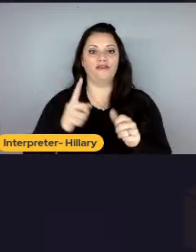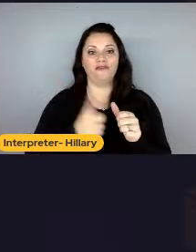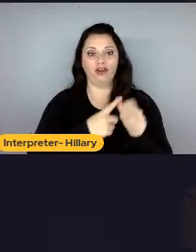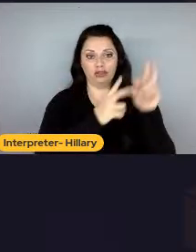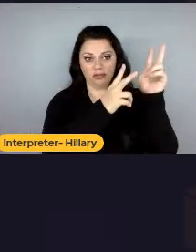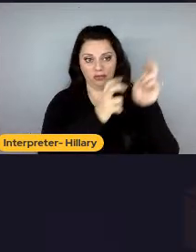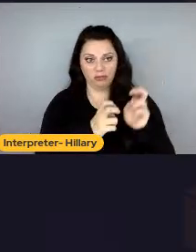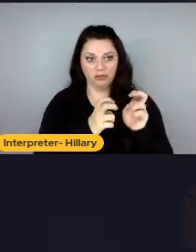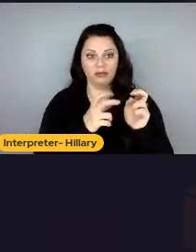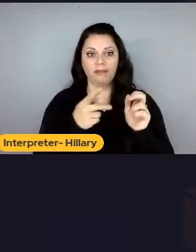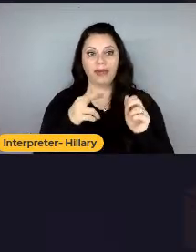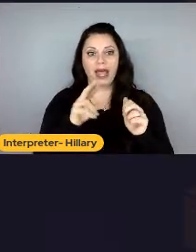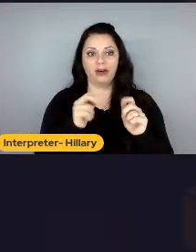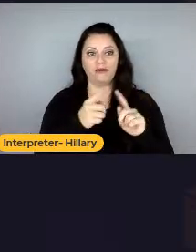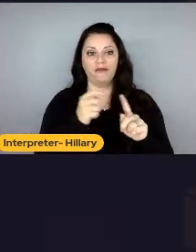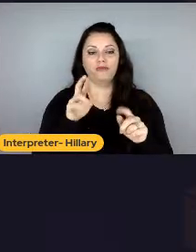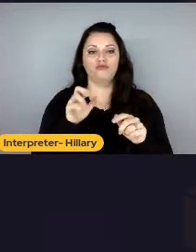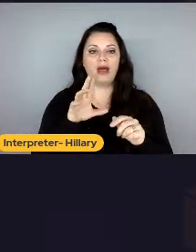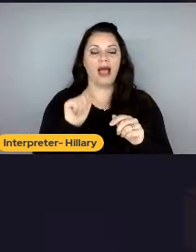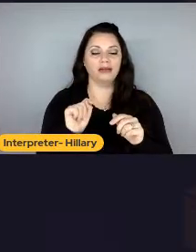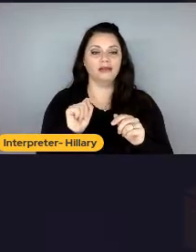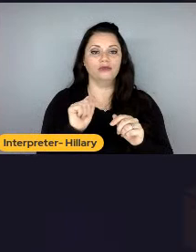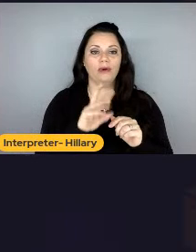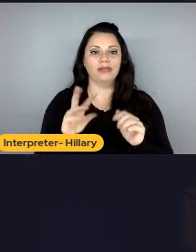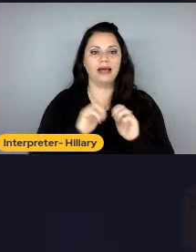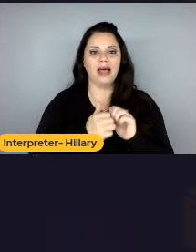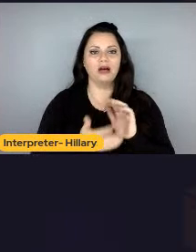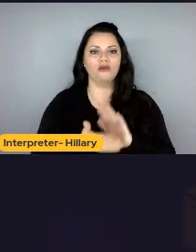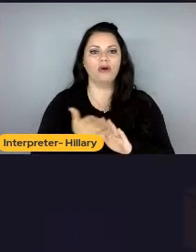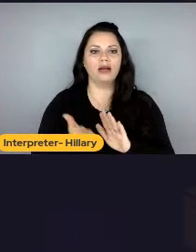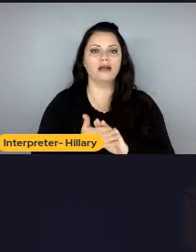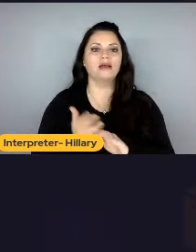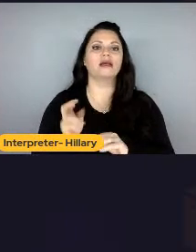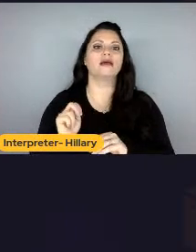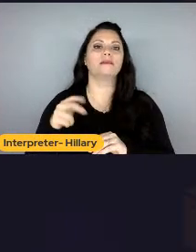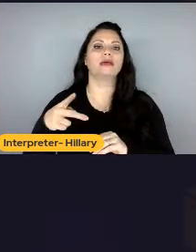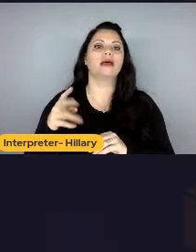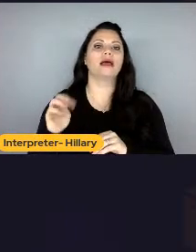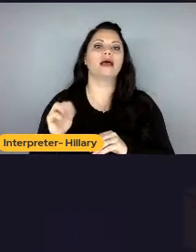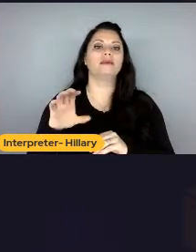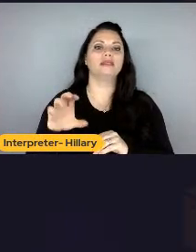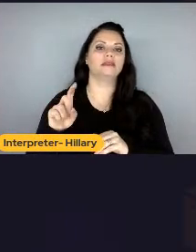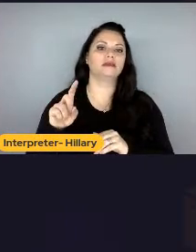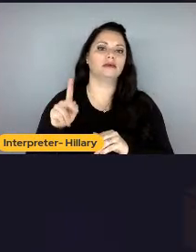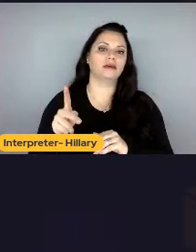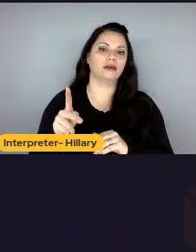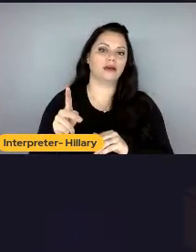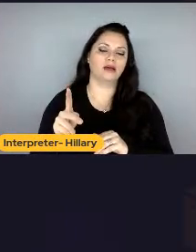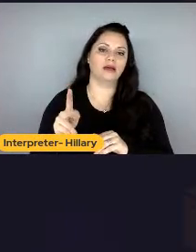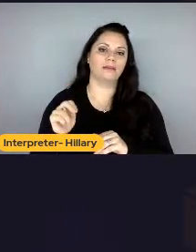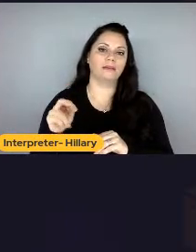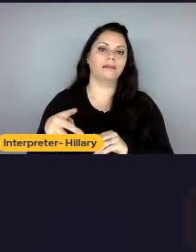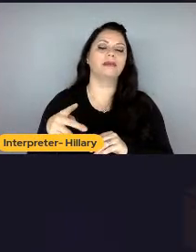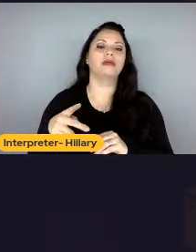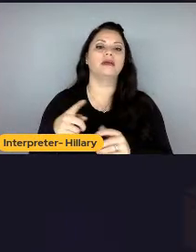React website by running npx cdkp init